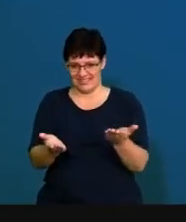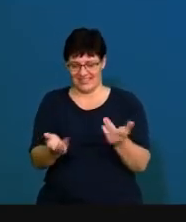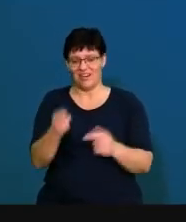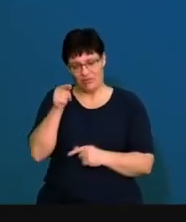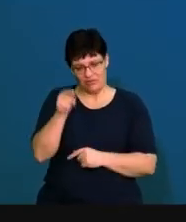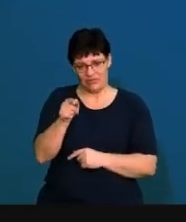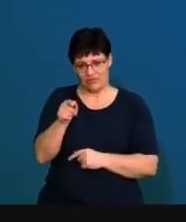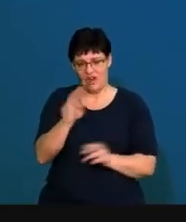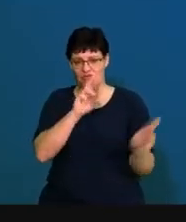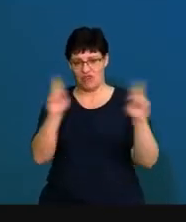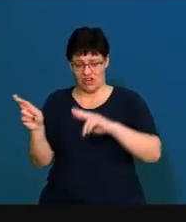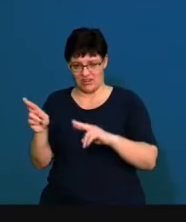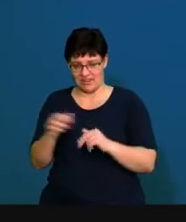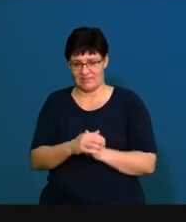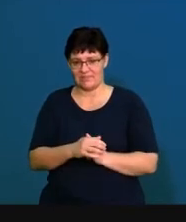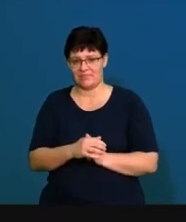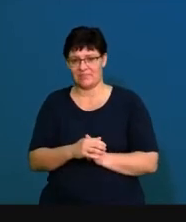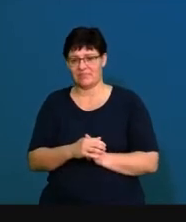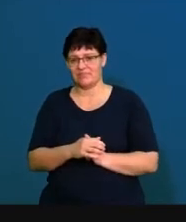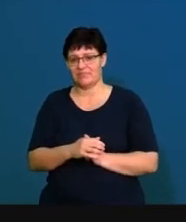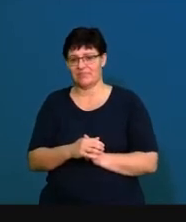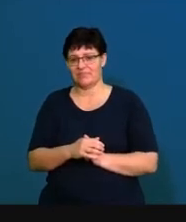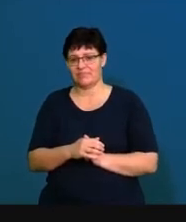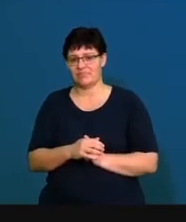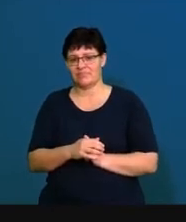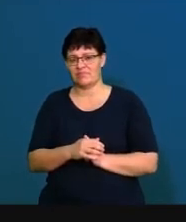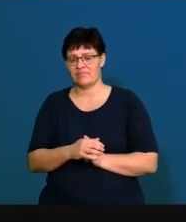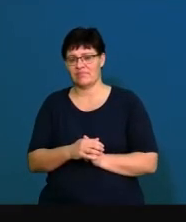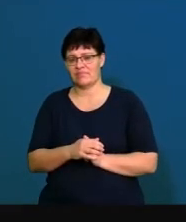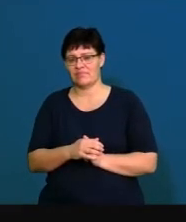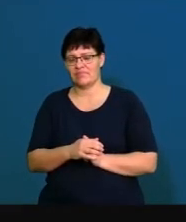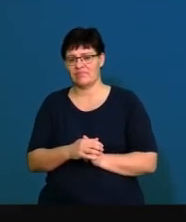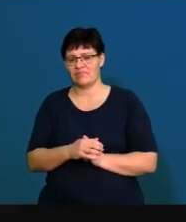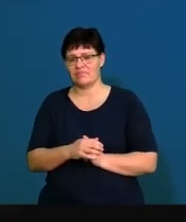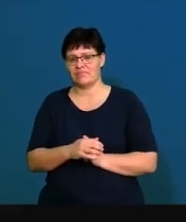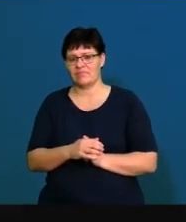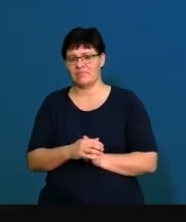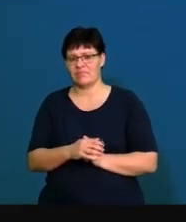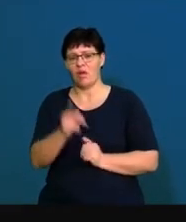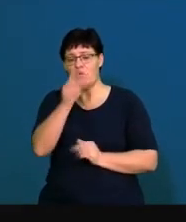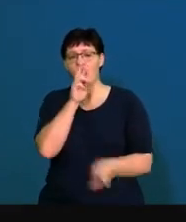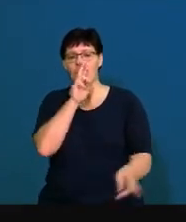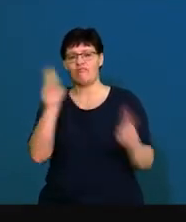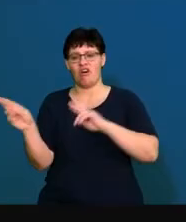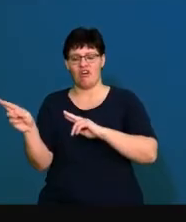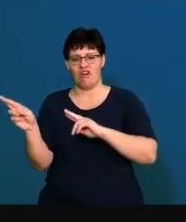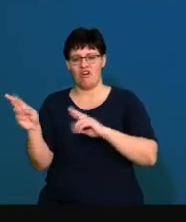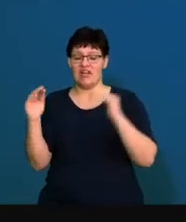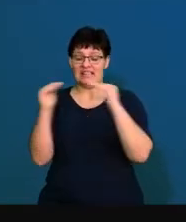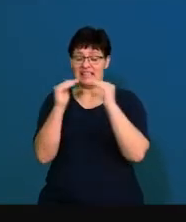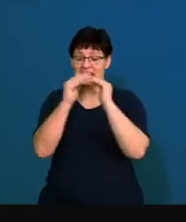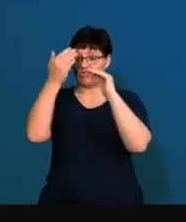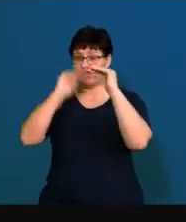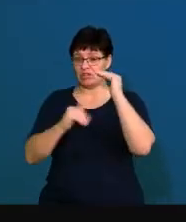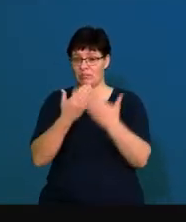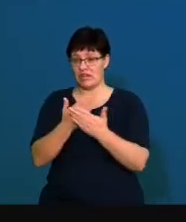of the reaction in that case. All right, okay? And then having referred to the